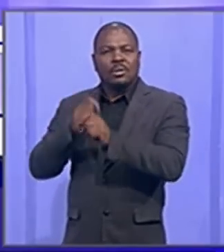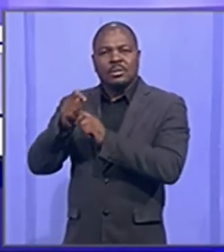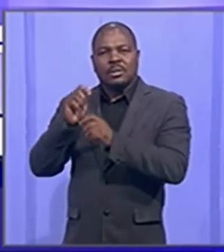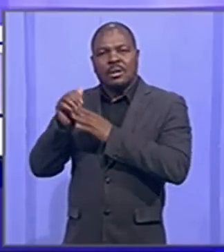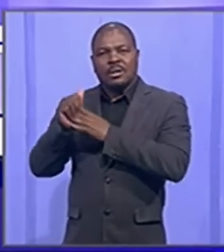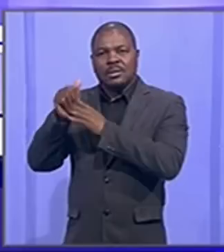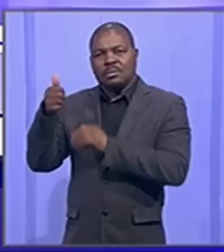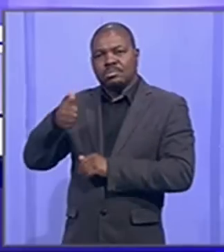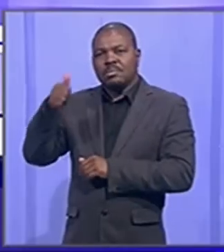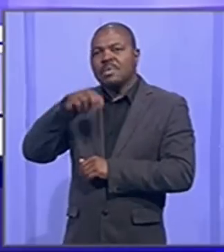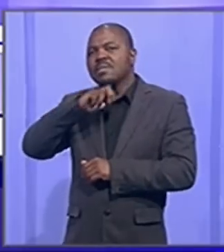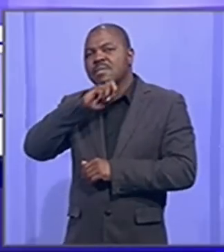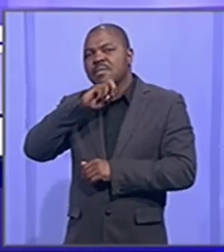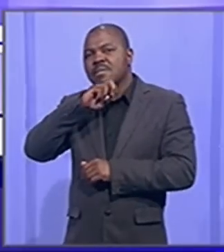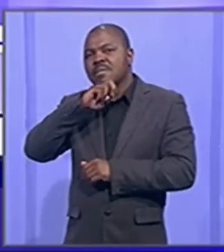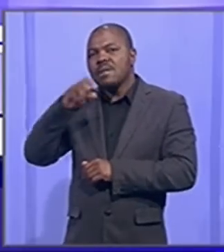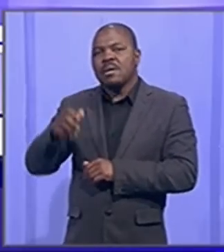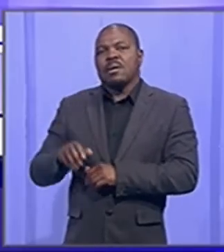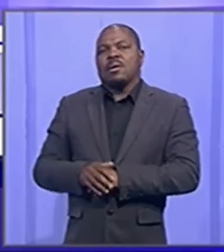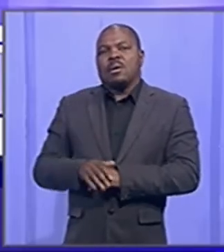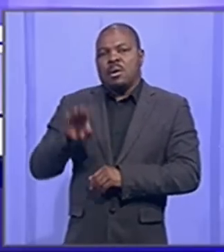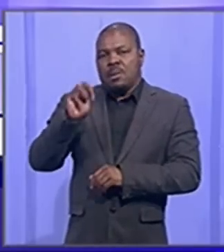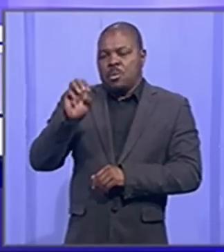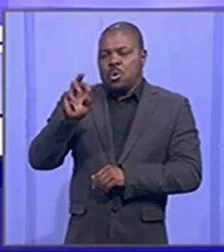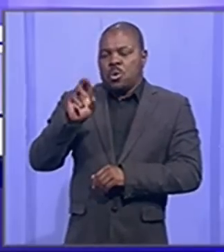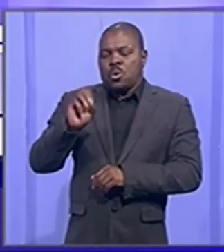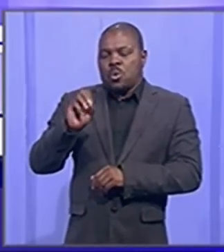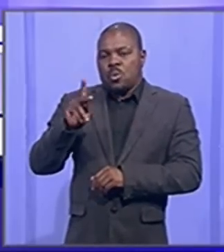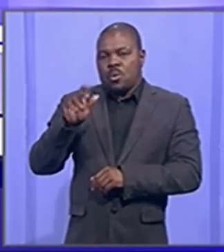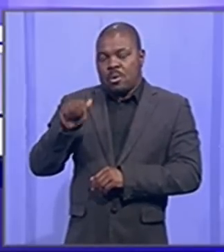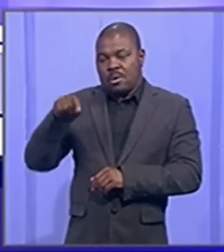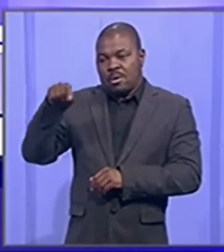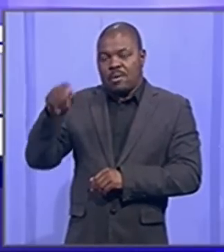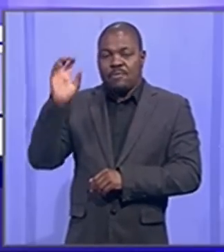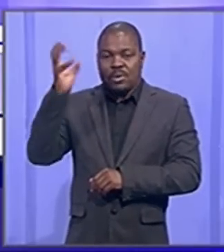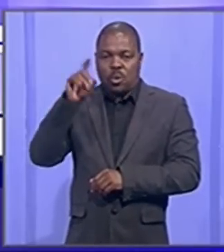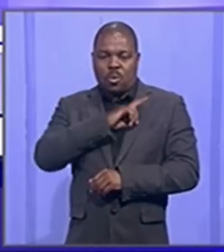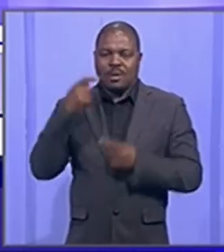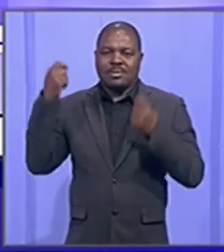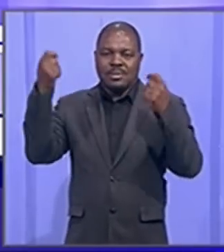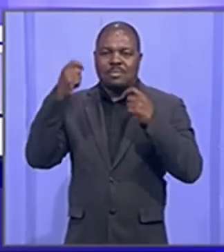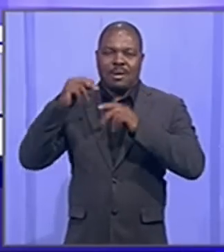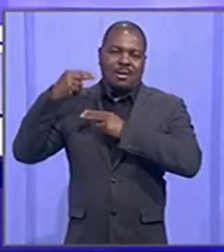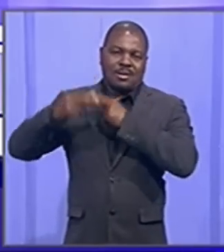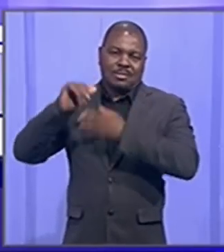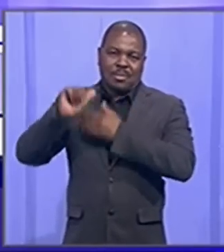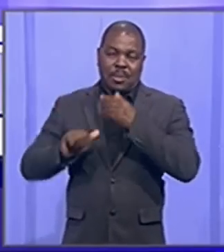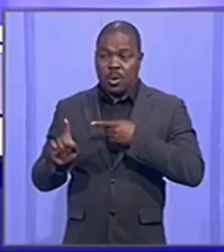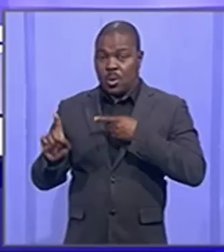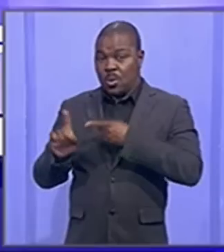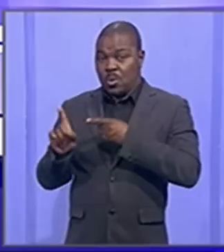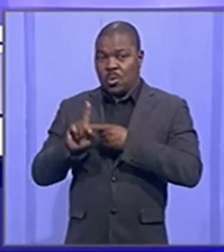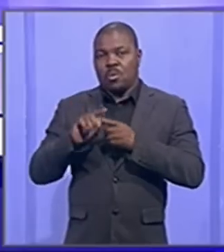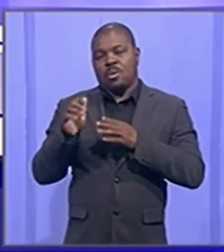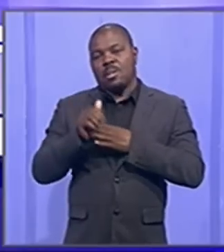State Kgoši Gaboilelwe Moroka bjalo ka ge naga e keteka kgwedi ya bohwa. Moroka yo a